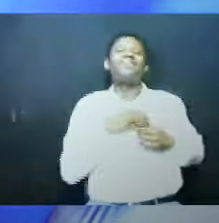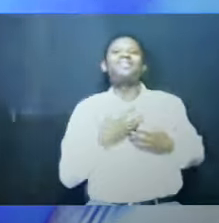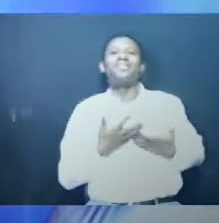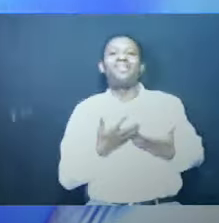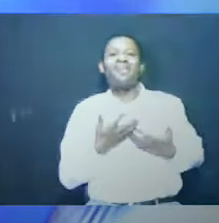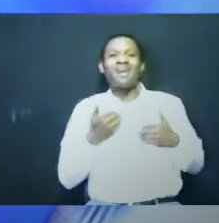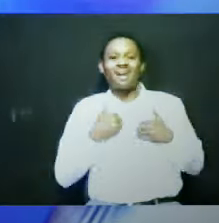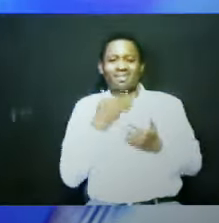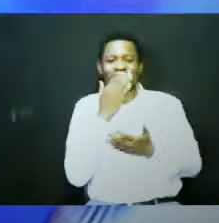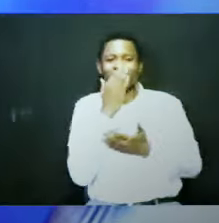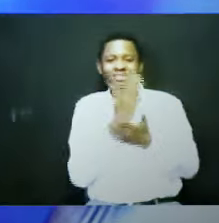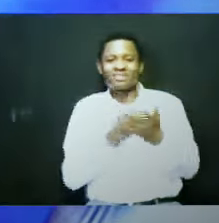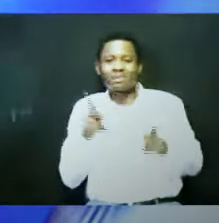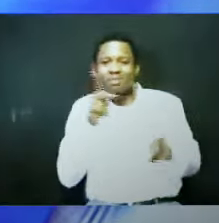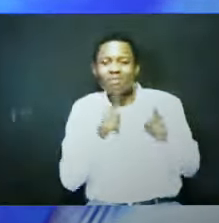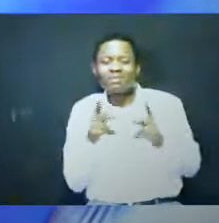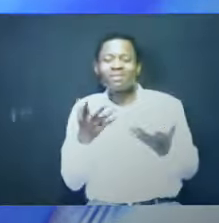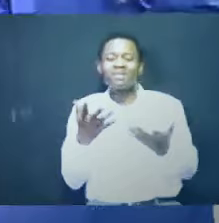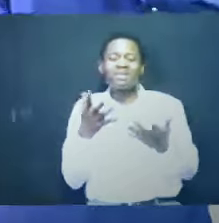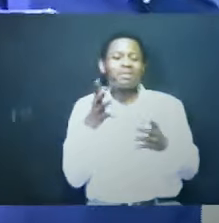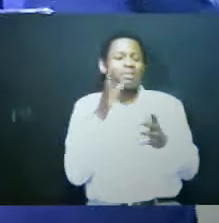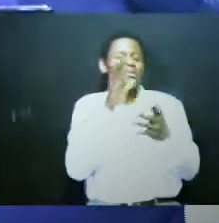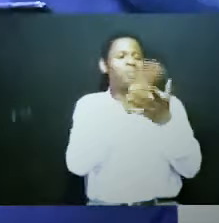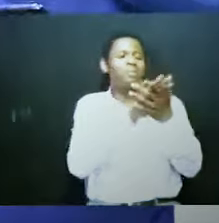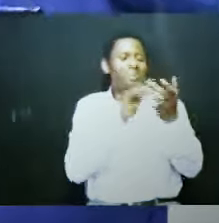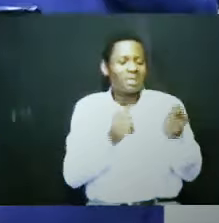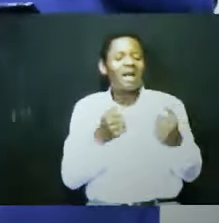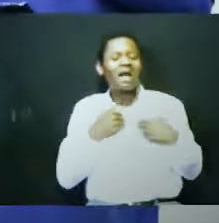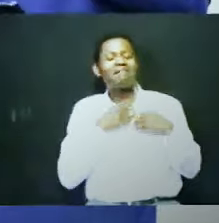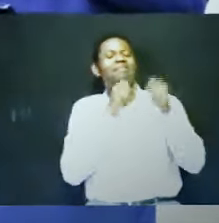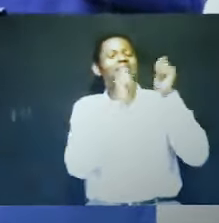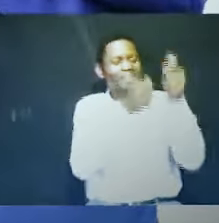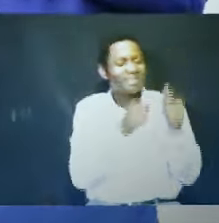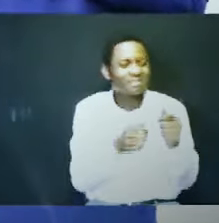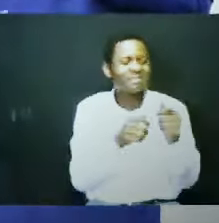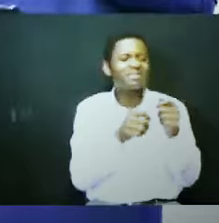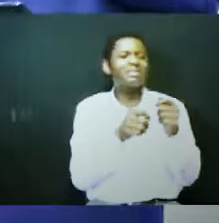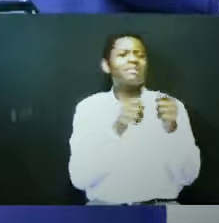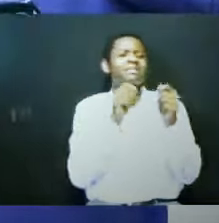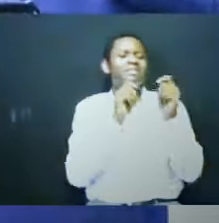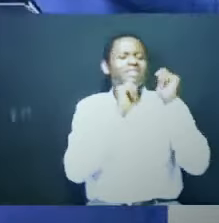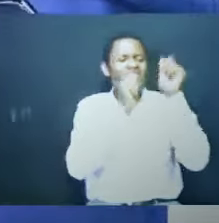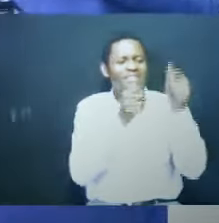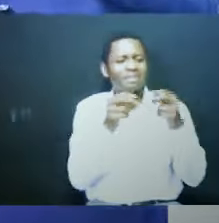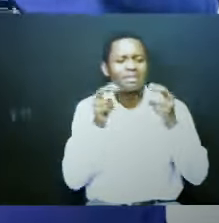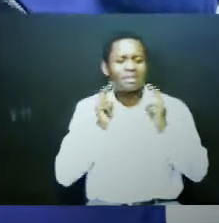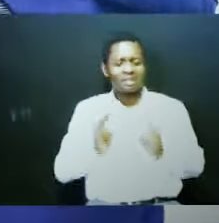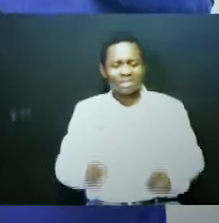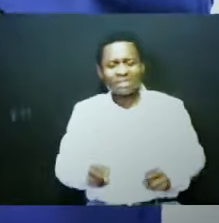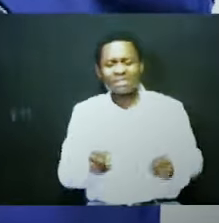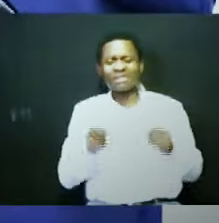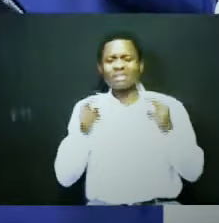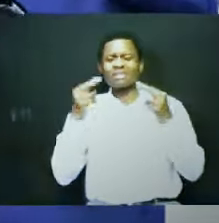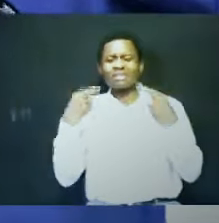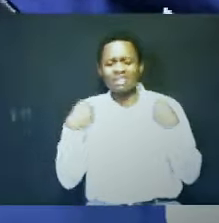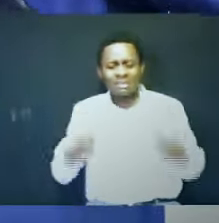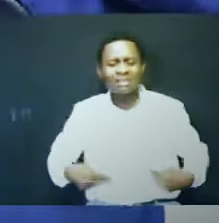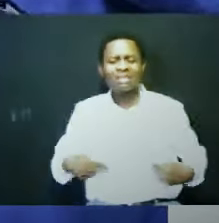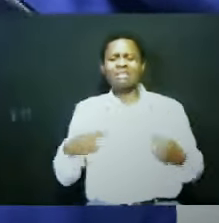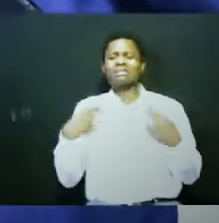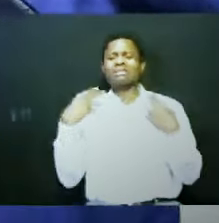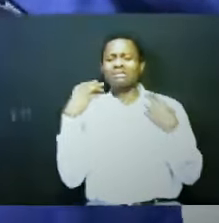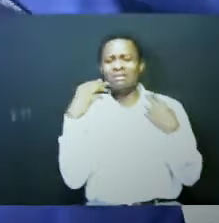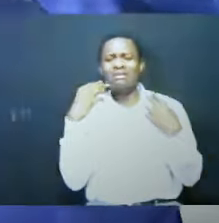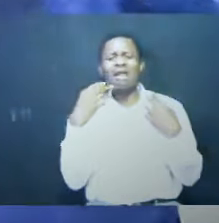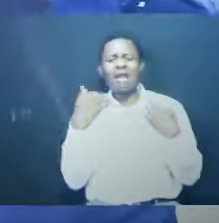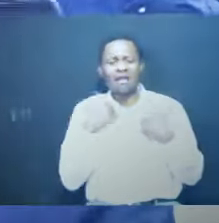some people who believe that they have the gift of healing, and sometimes they cause too much problems in the church. You penny be owa ojiri